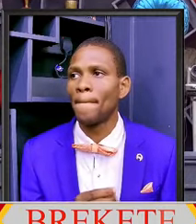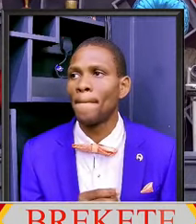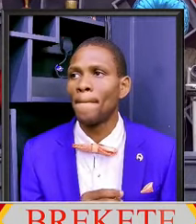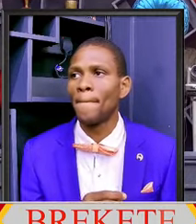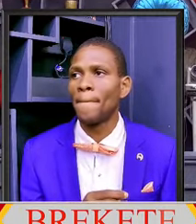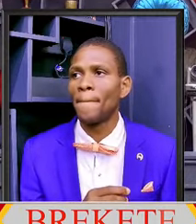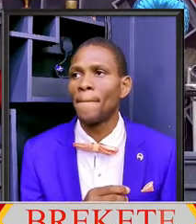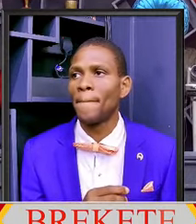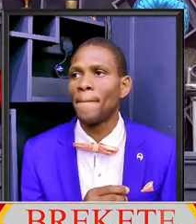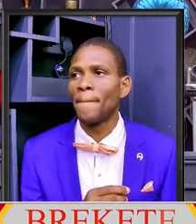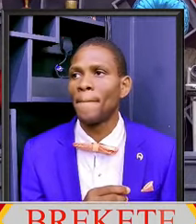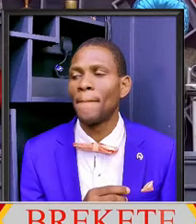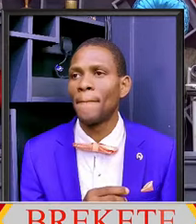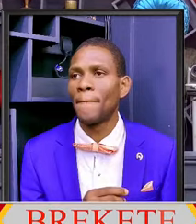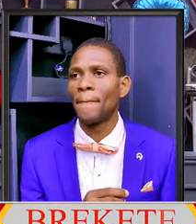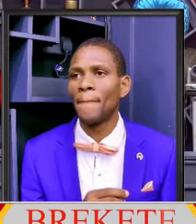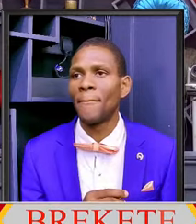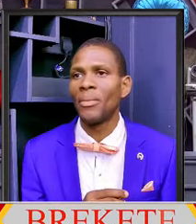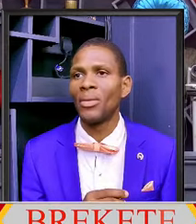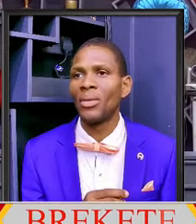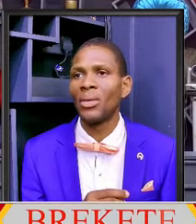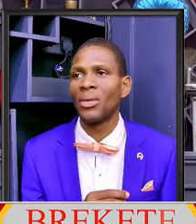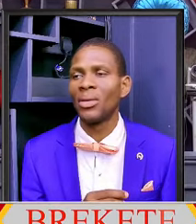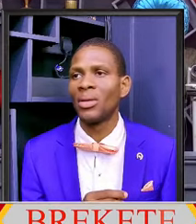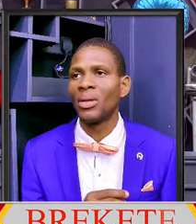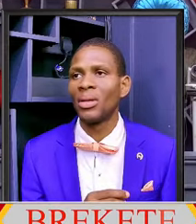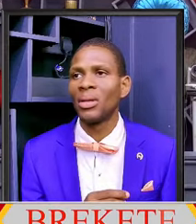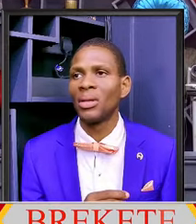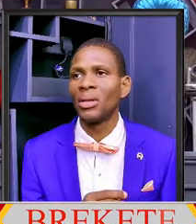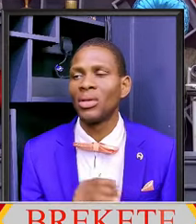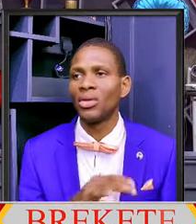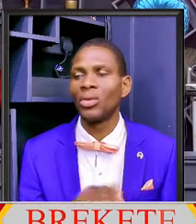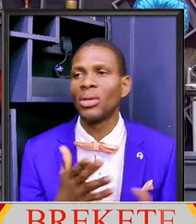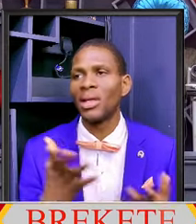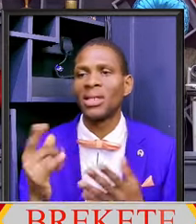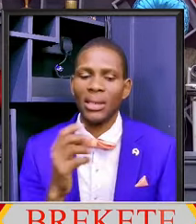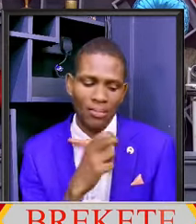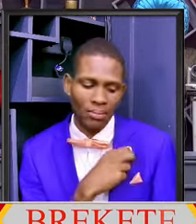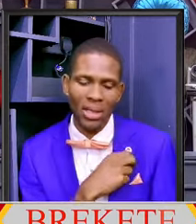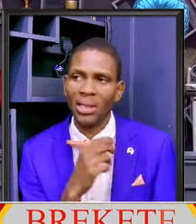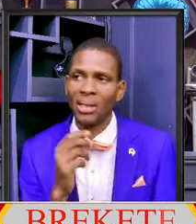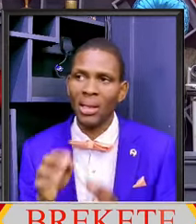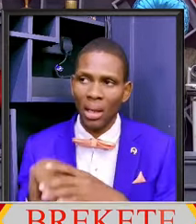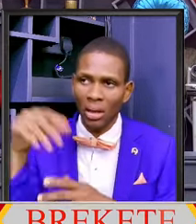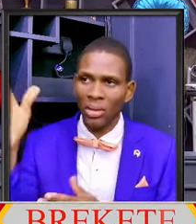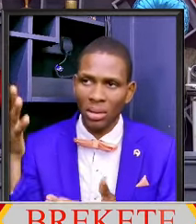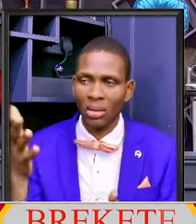Oh. Make the microphone know they go anywhere again. Make them they drop them here.